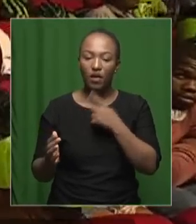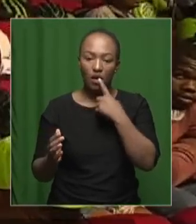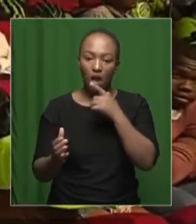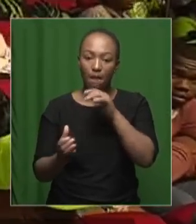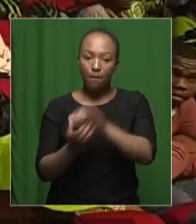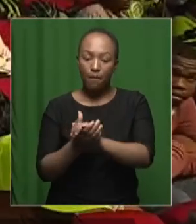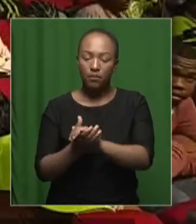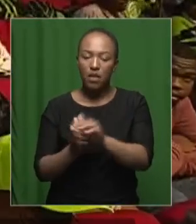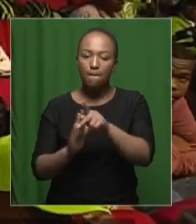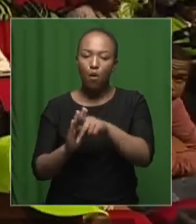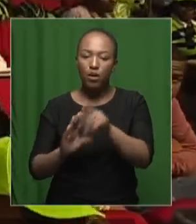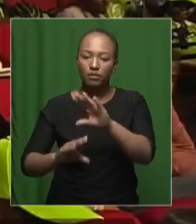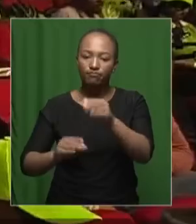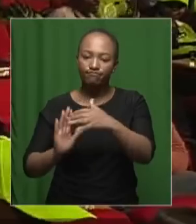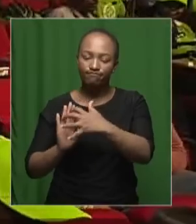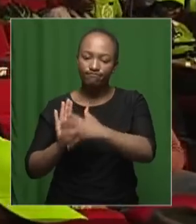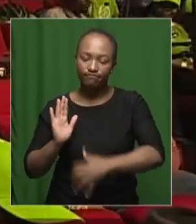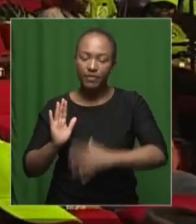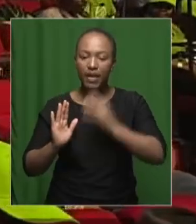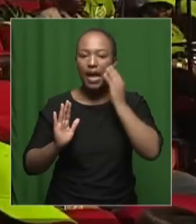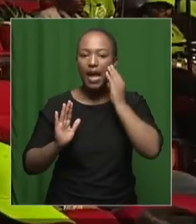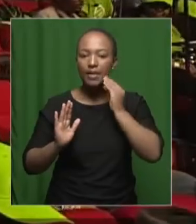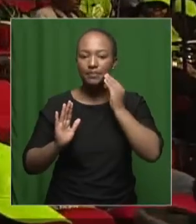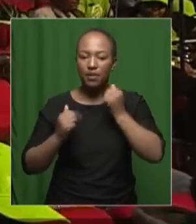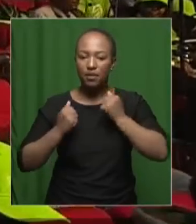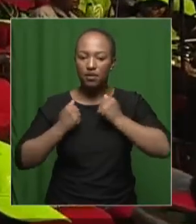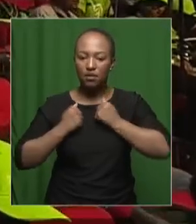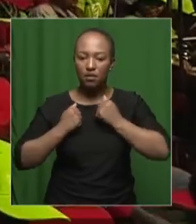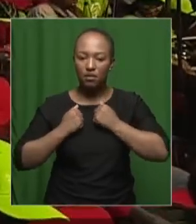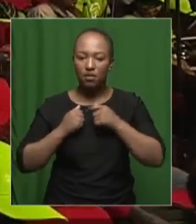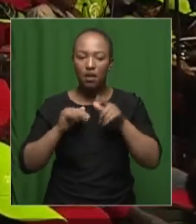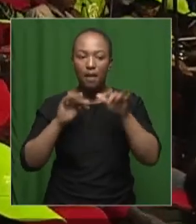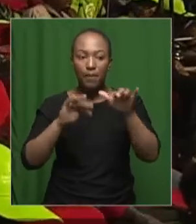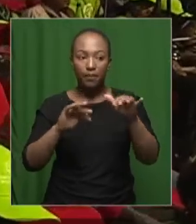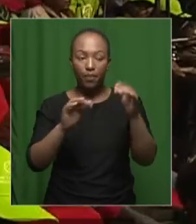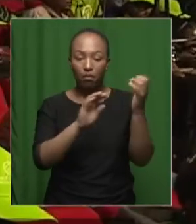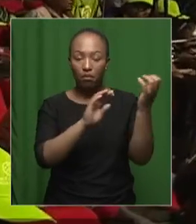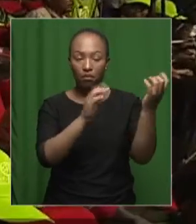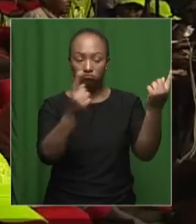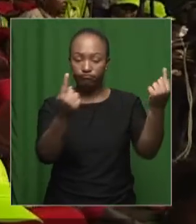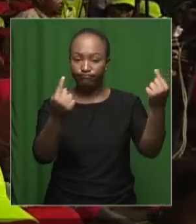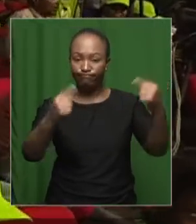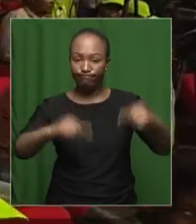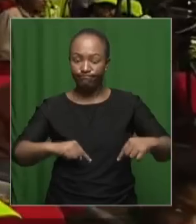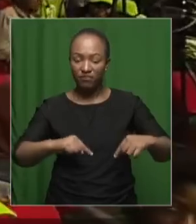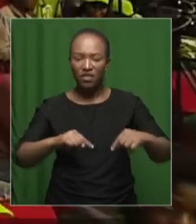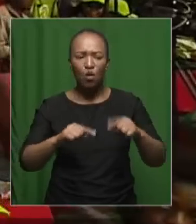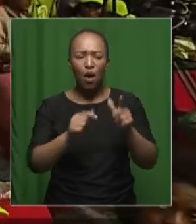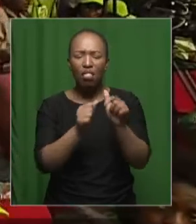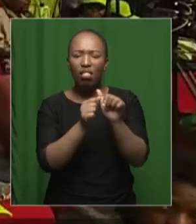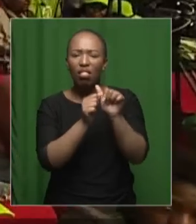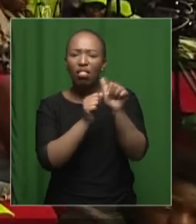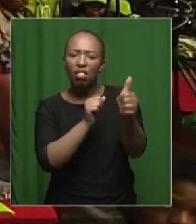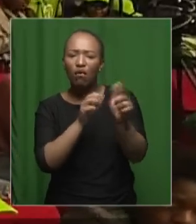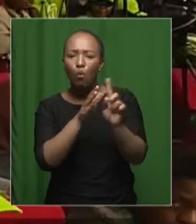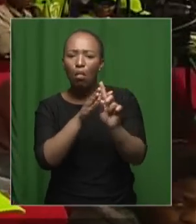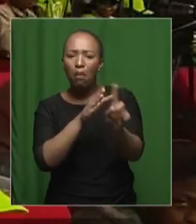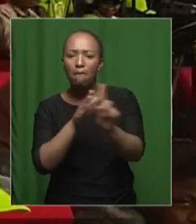our experience, how do we resolve the issue of refugees, and how can